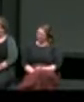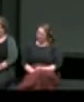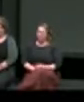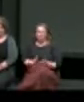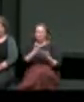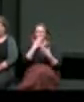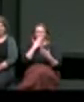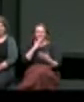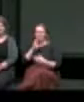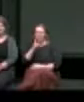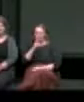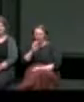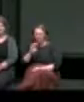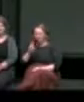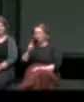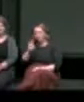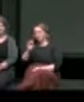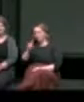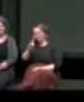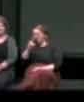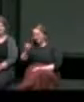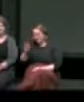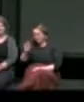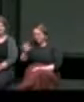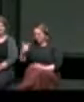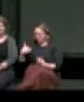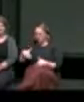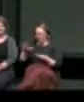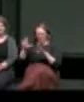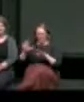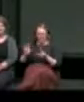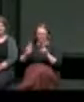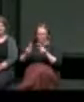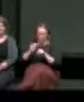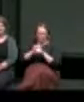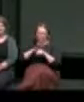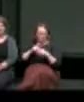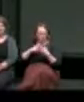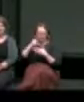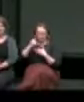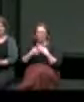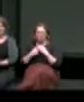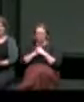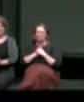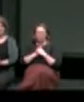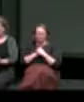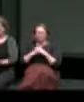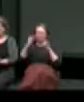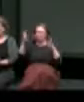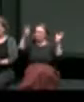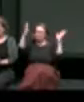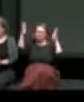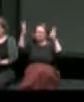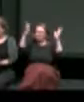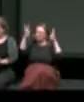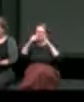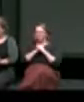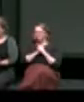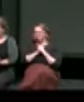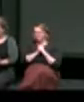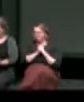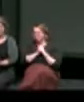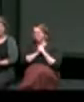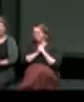Thank you, Charlie and Courtney and Bill. Don't we have amazing people working on this project? Yeah.